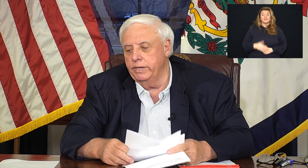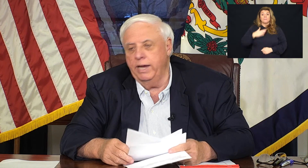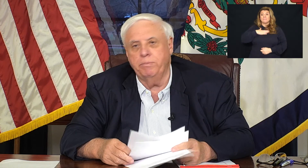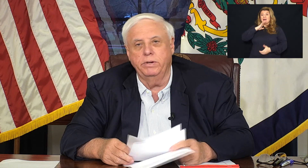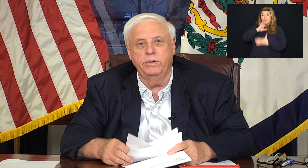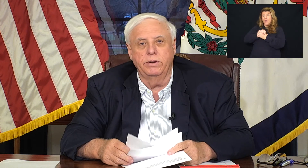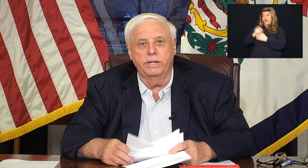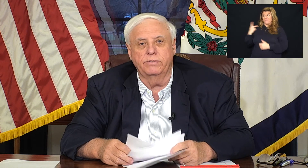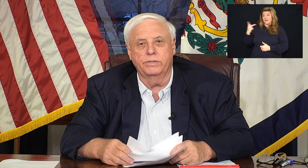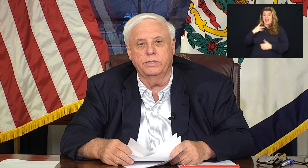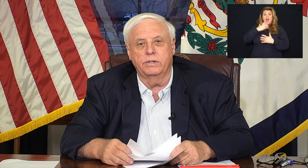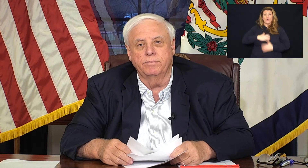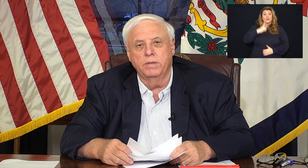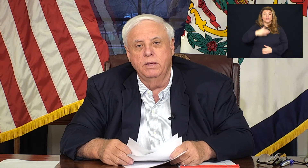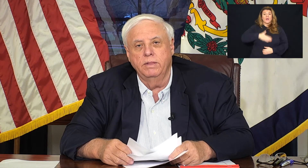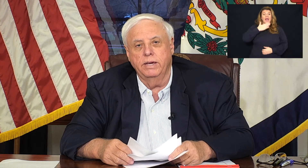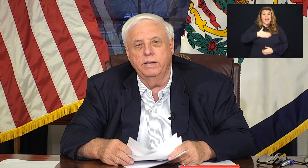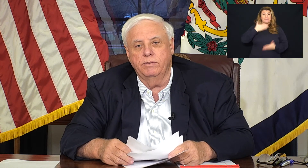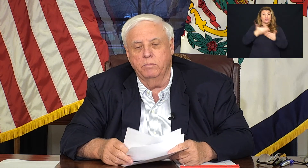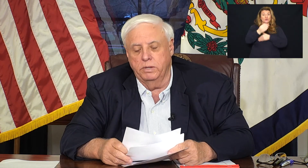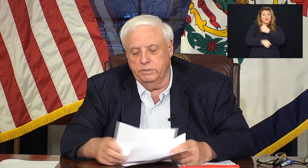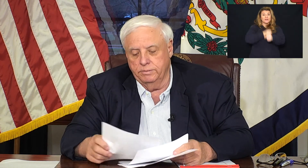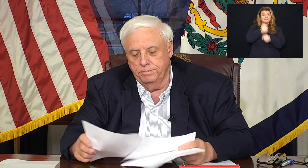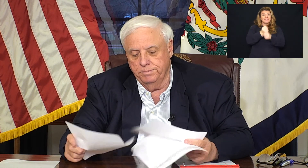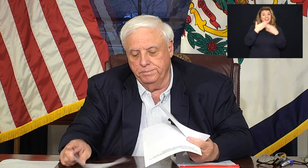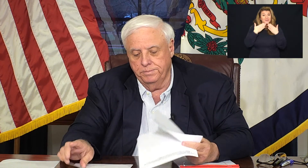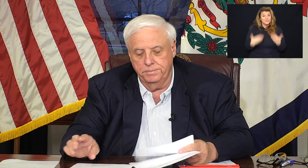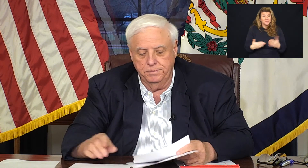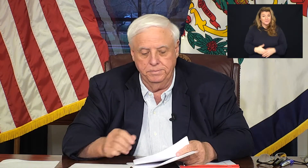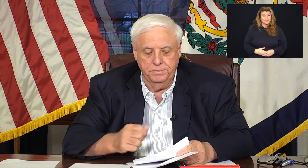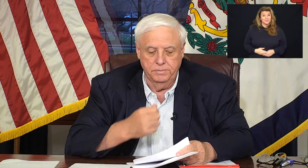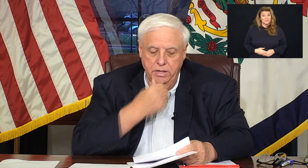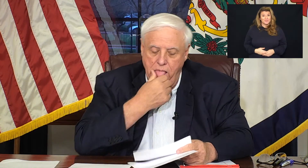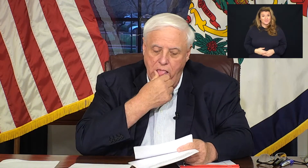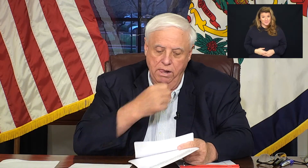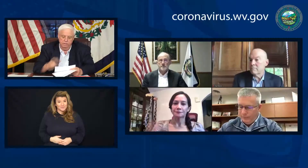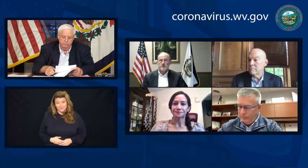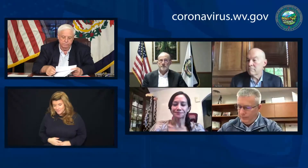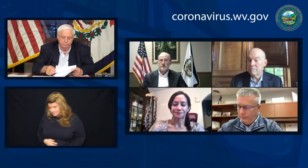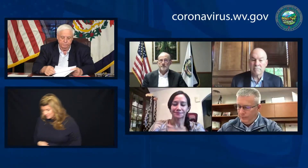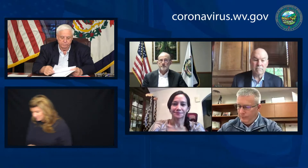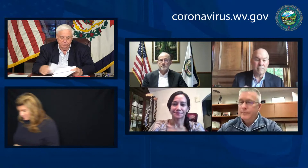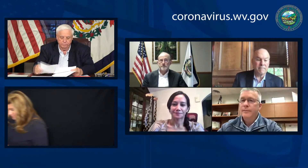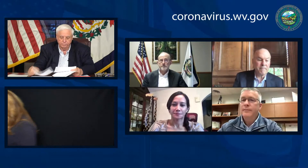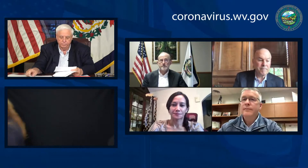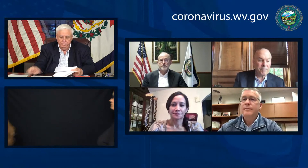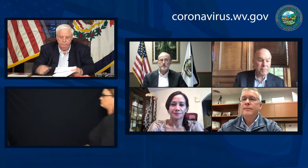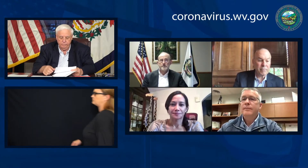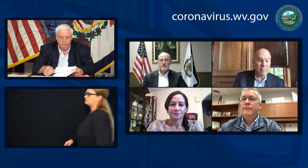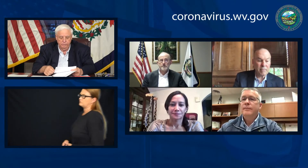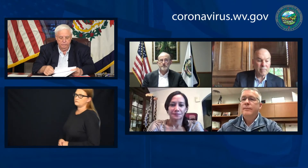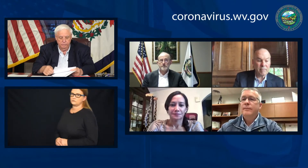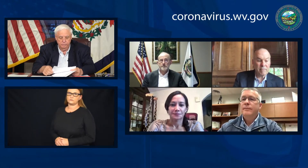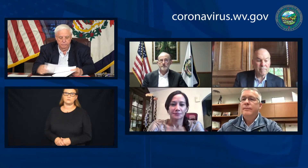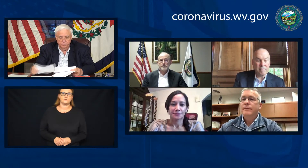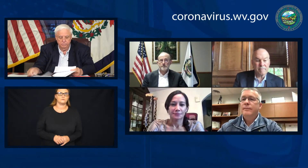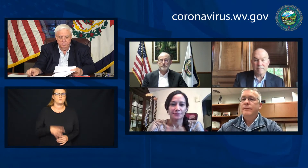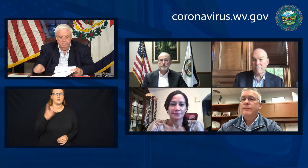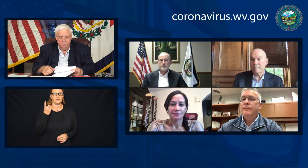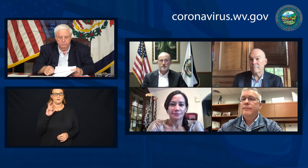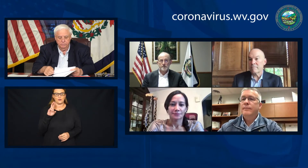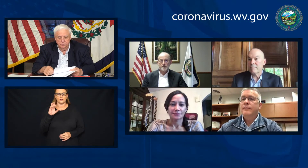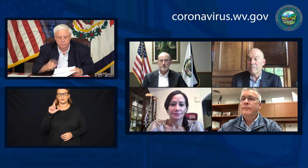wish you a Happy New Year, that's for sure. Thank you so much. All right, thank you, Governor. Let's now go to Dr. Clay Marsh, our coronavirus